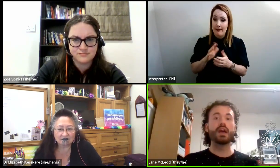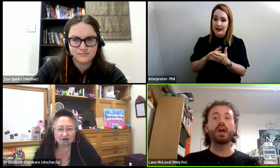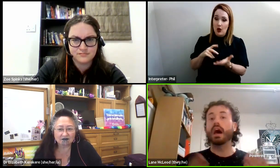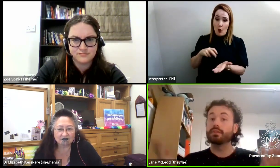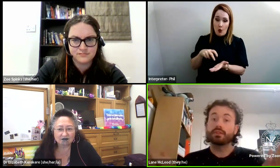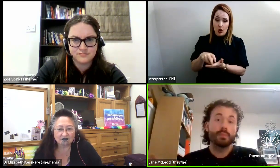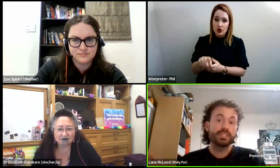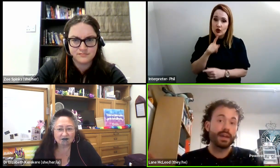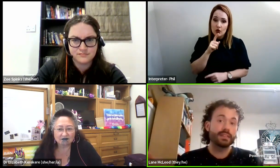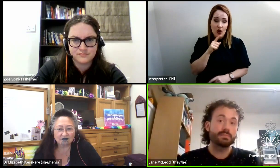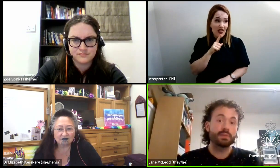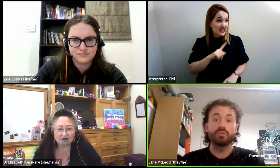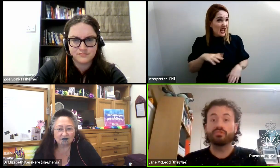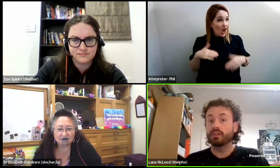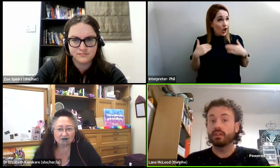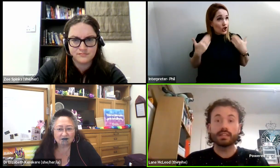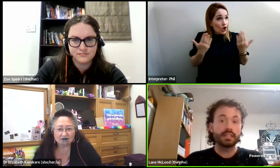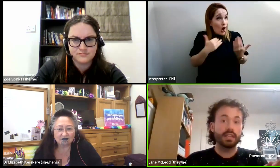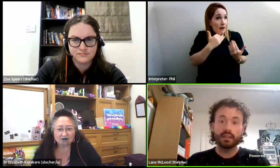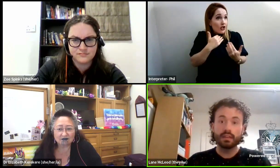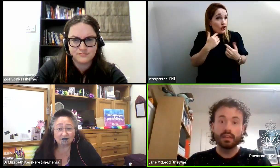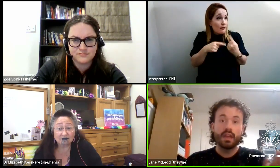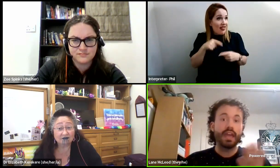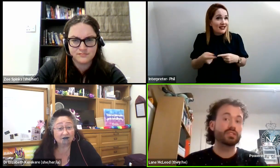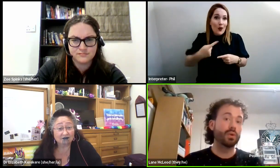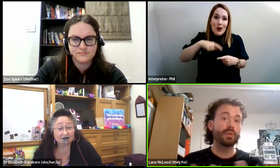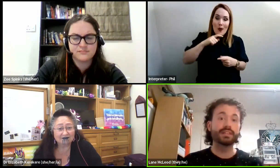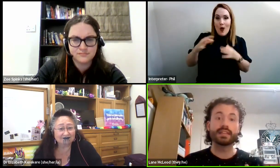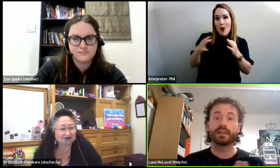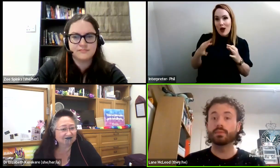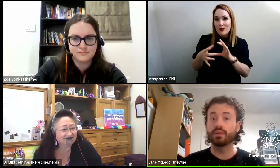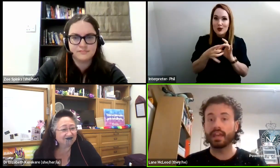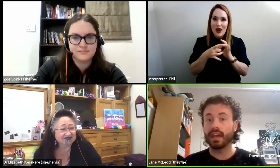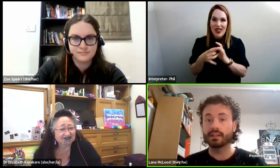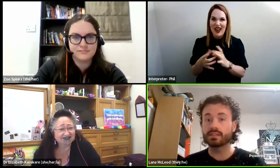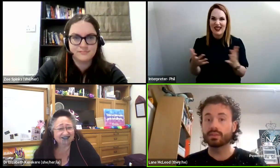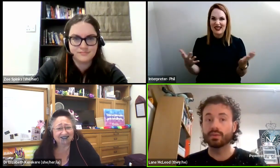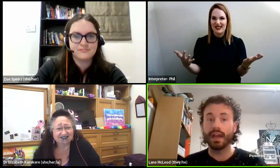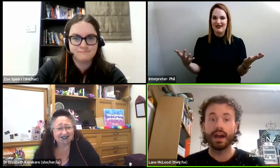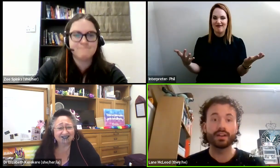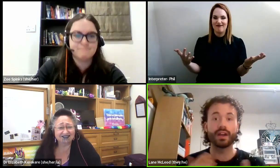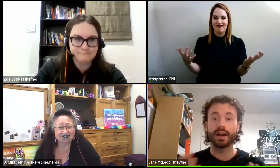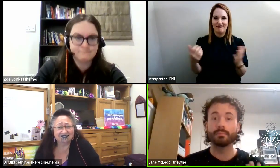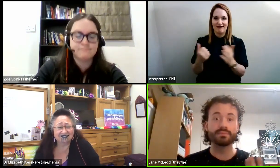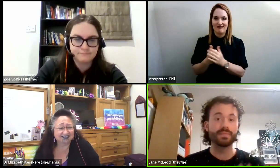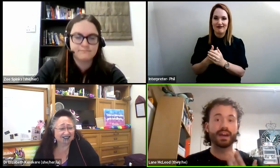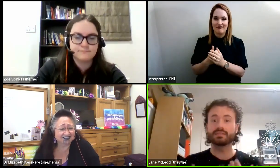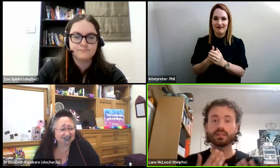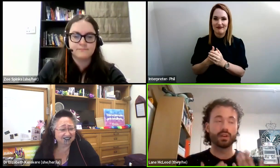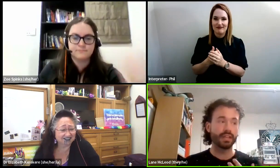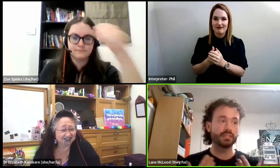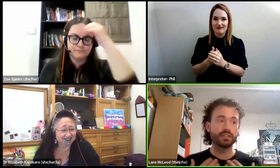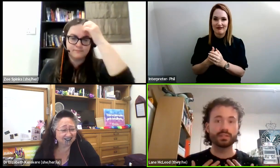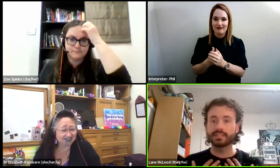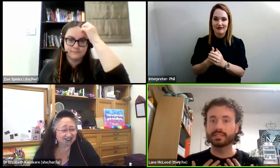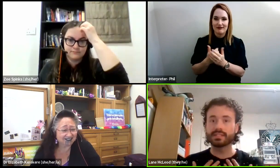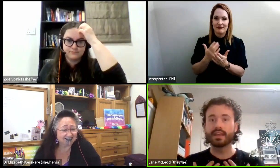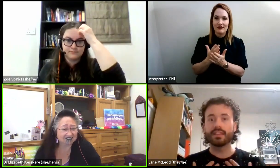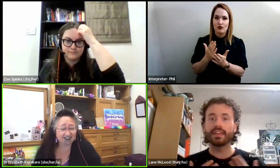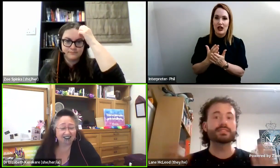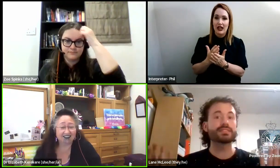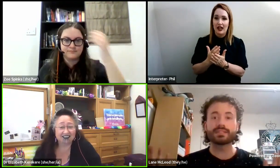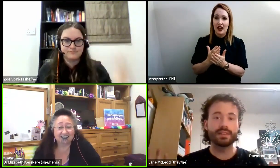says, I don't know much about this, but we'll figure it out together. And so what way does that communicate to our learning